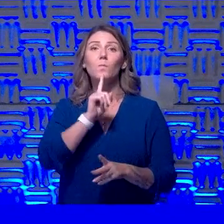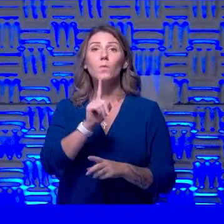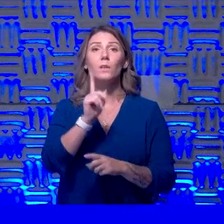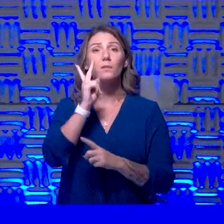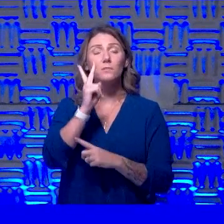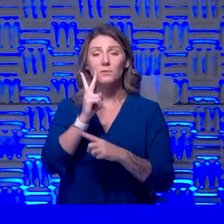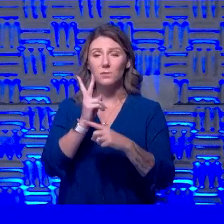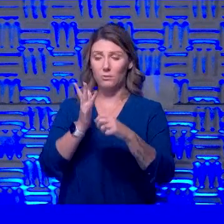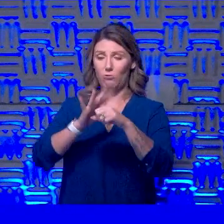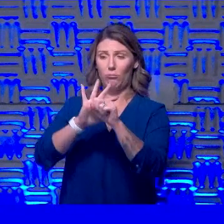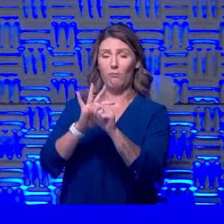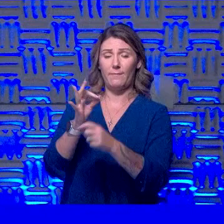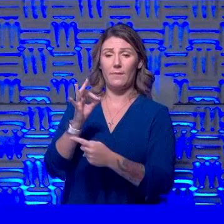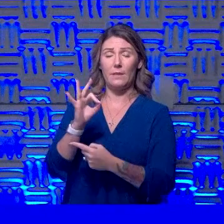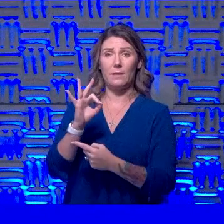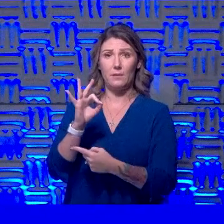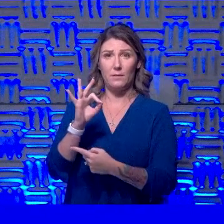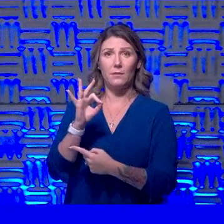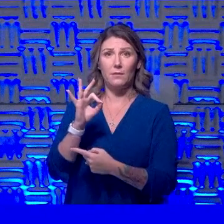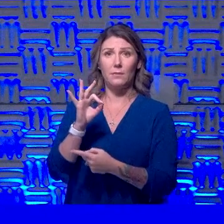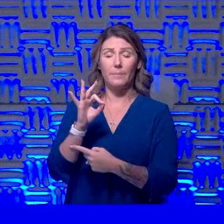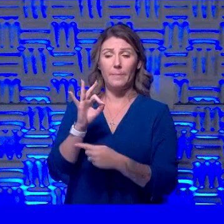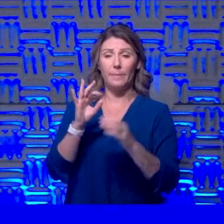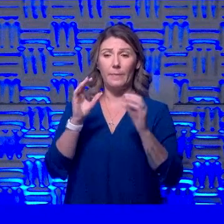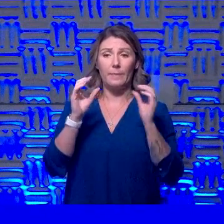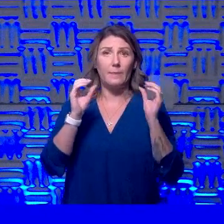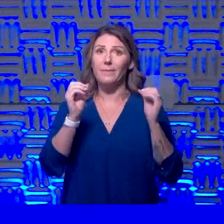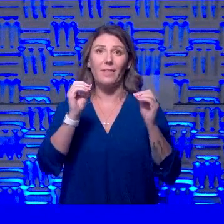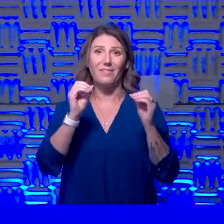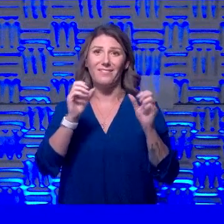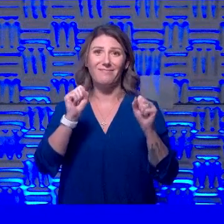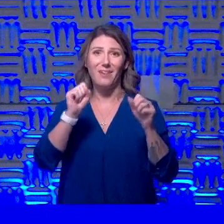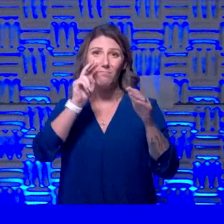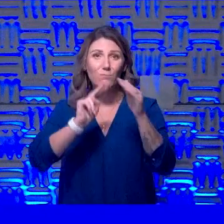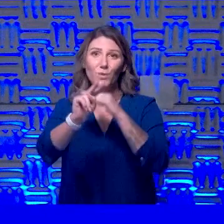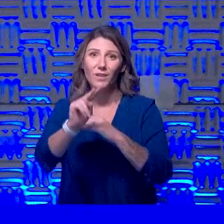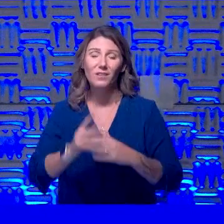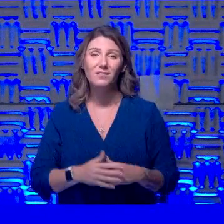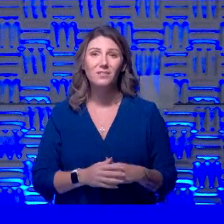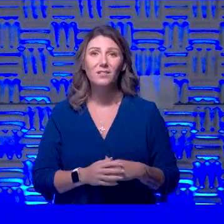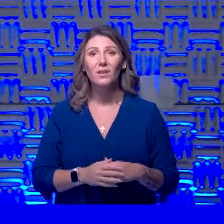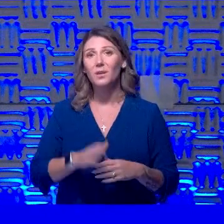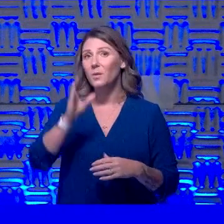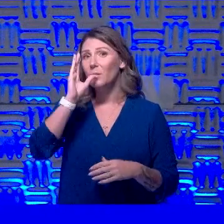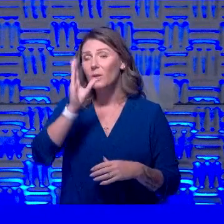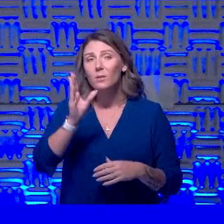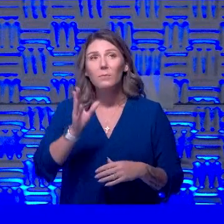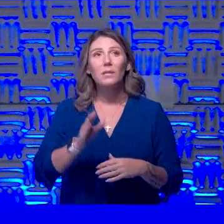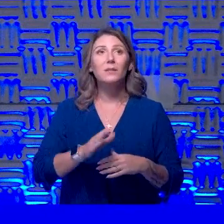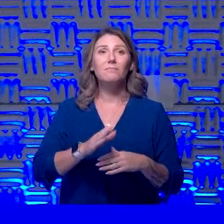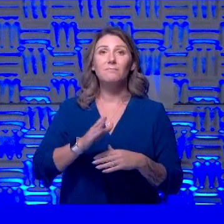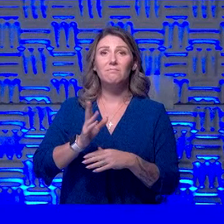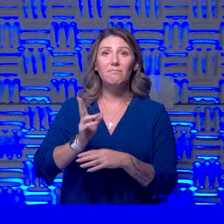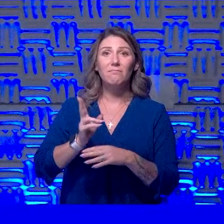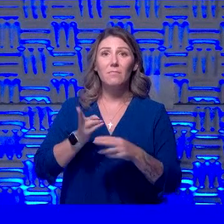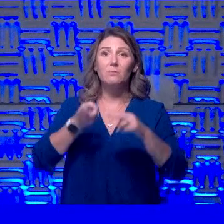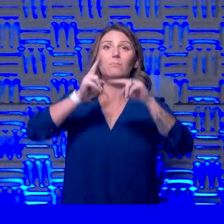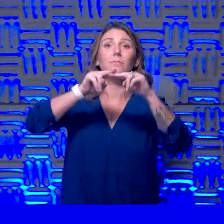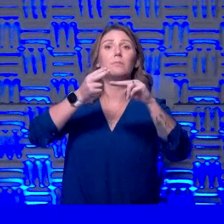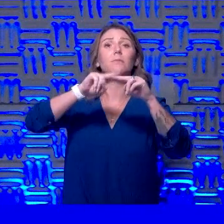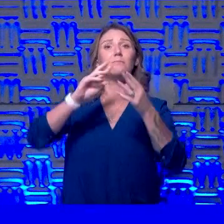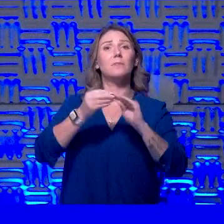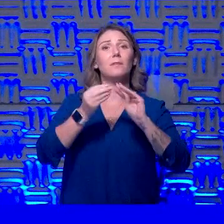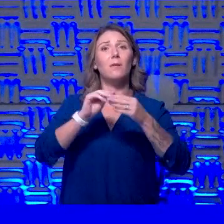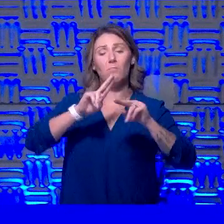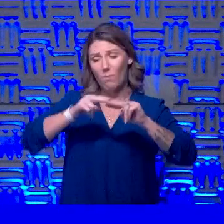in COVID that nothing is predictable. So there are going to be highs and lows of the amount of